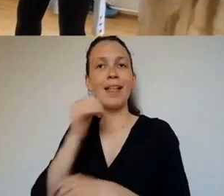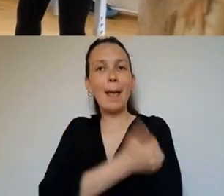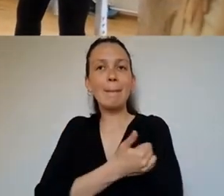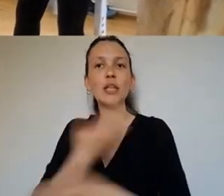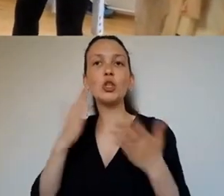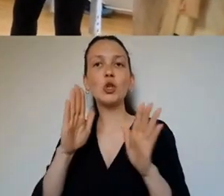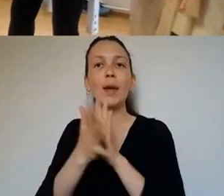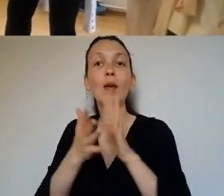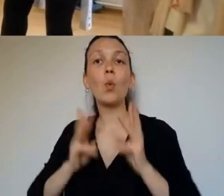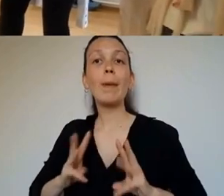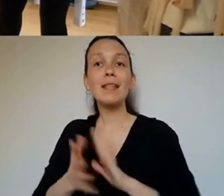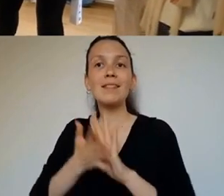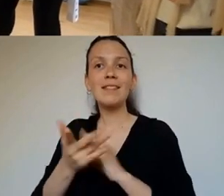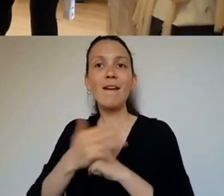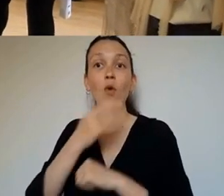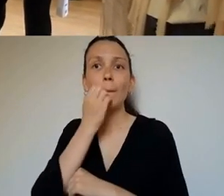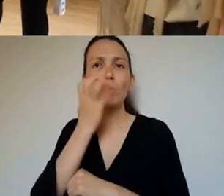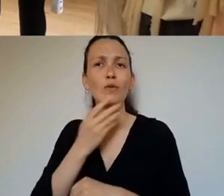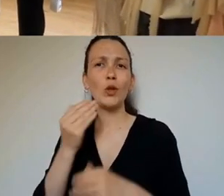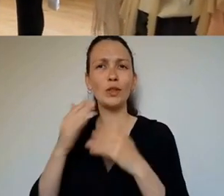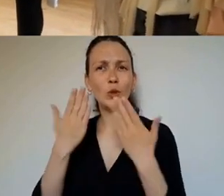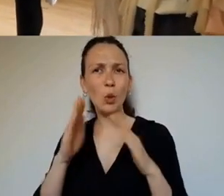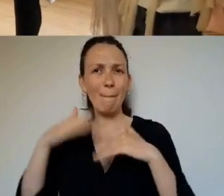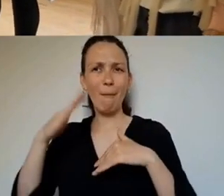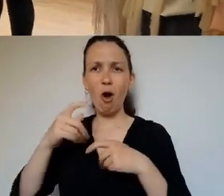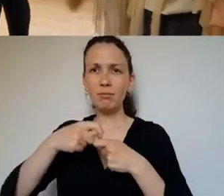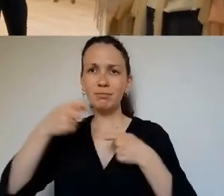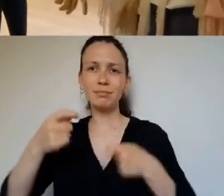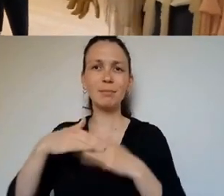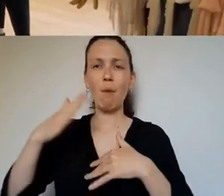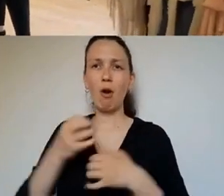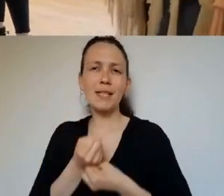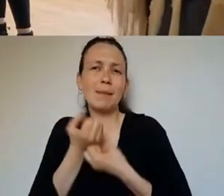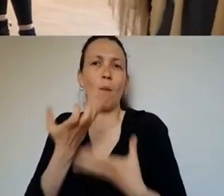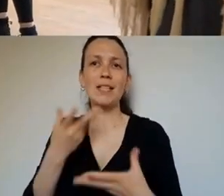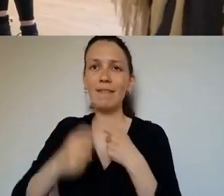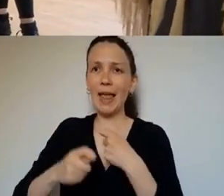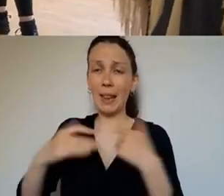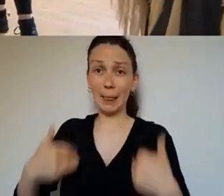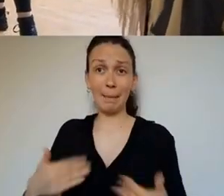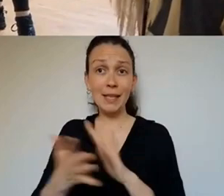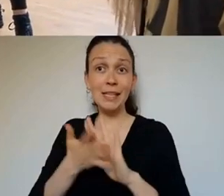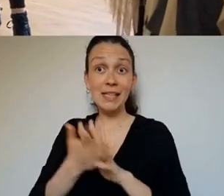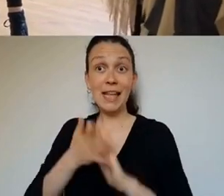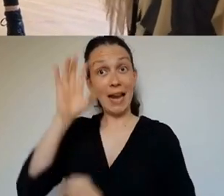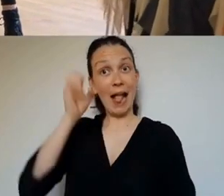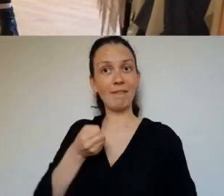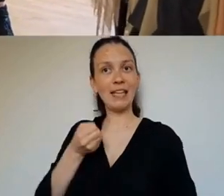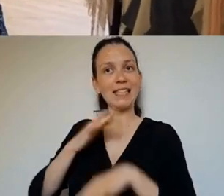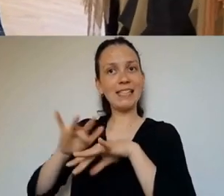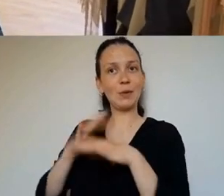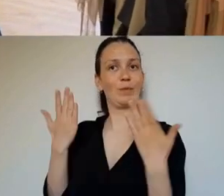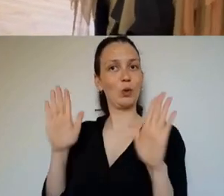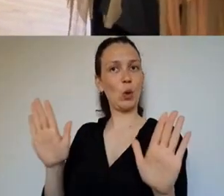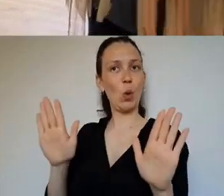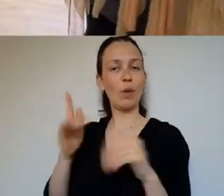Alvian moves to demonstrate it to the students, and this is translated by Ella Chichoka, while Leanne and Amanda converse through sign language and physical